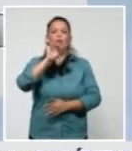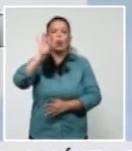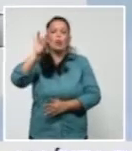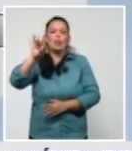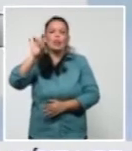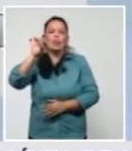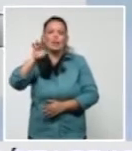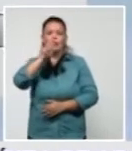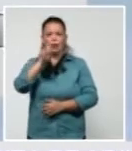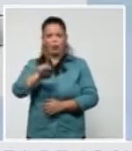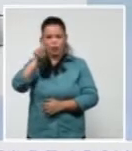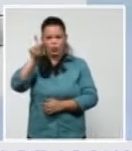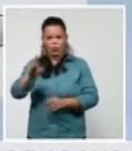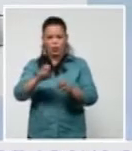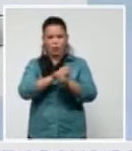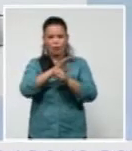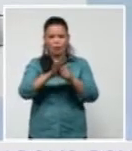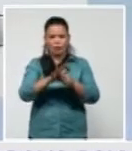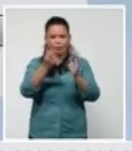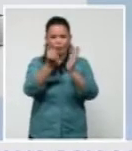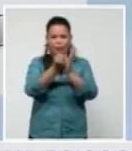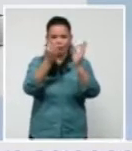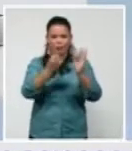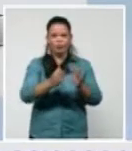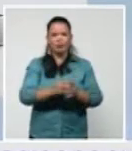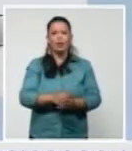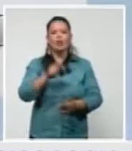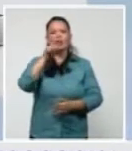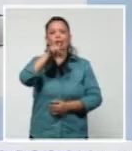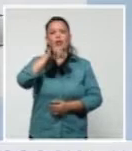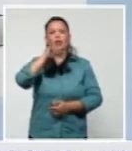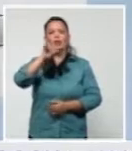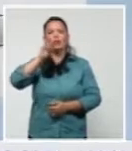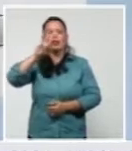163,243 new cases yesterday, for a total of